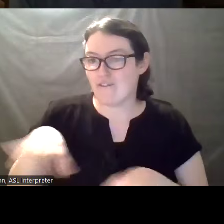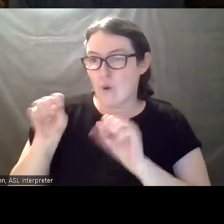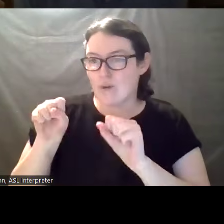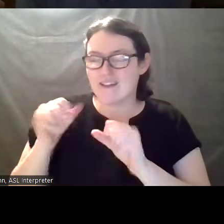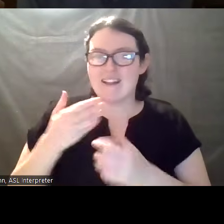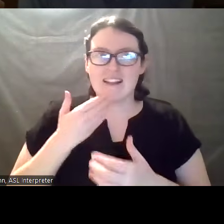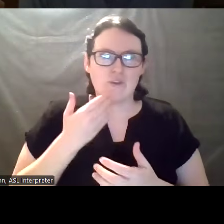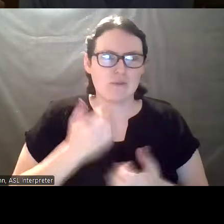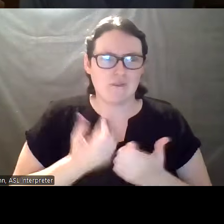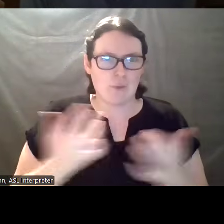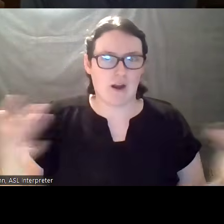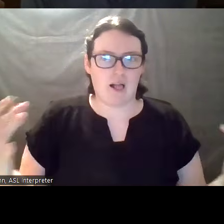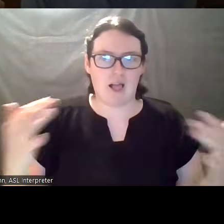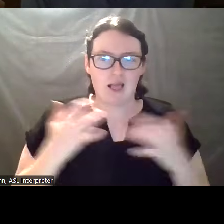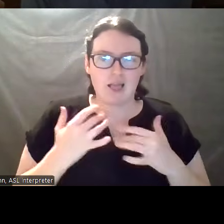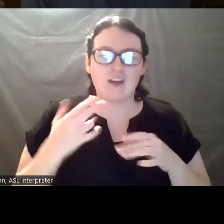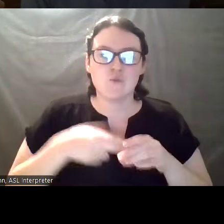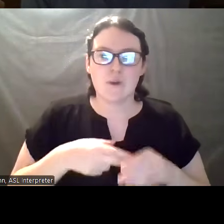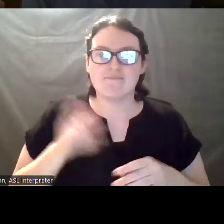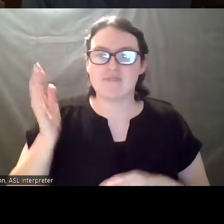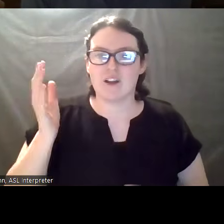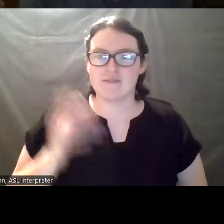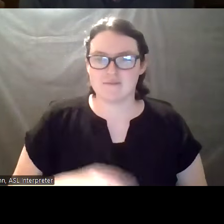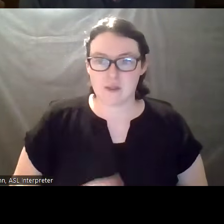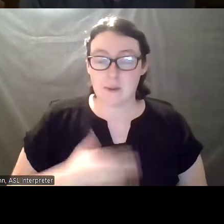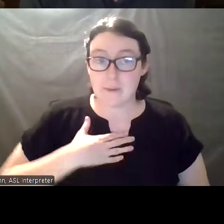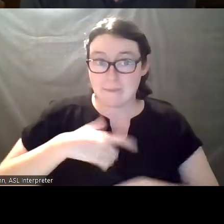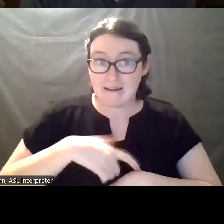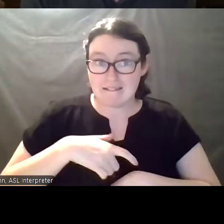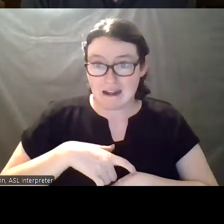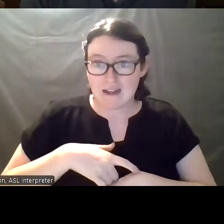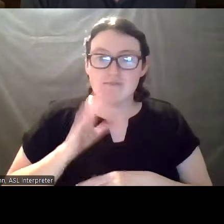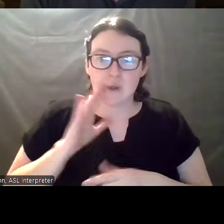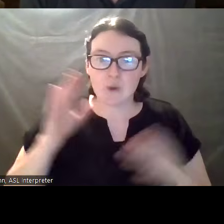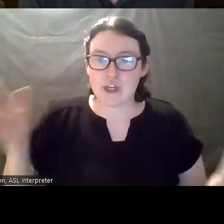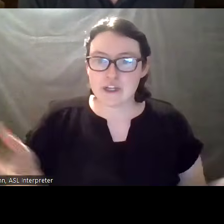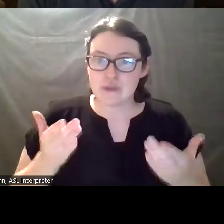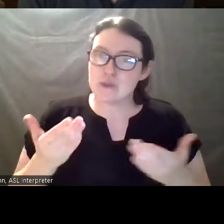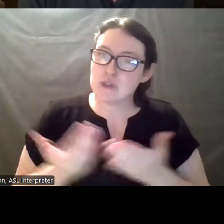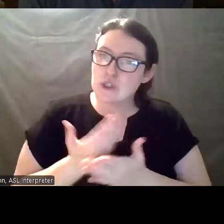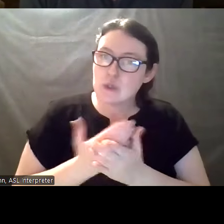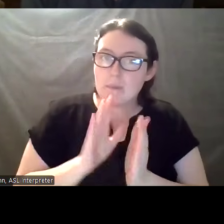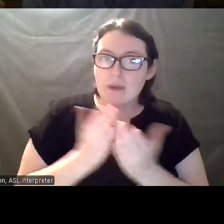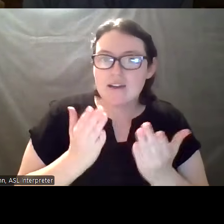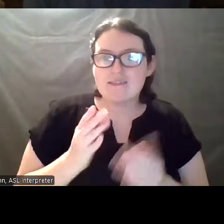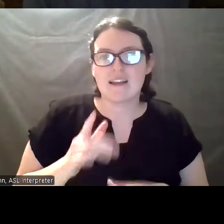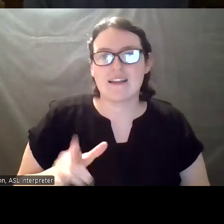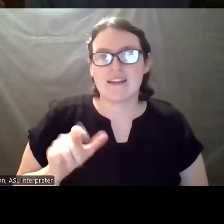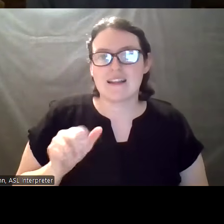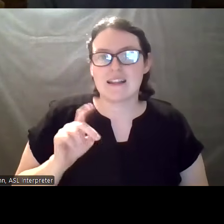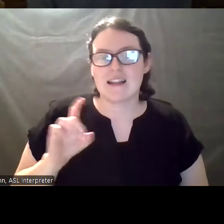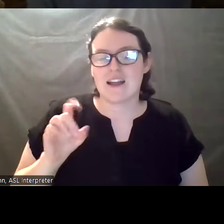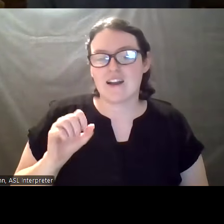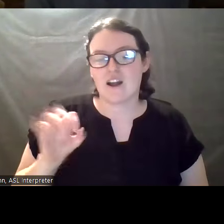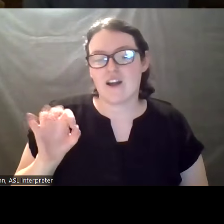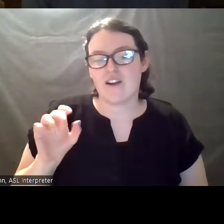in. I'm going to use the time that I have this evening to introduce you to my new book, In the Land of Ninkasi, A History of Beer in